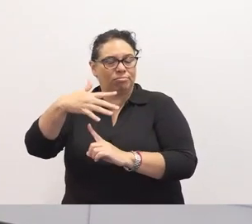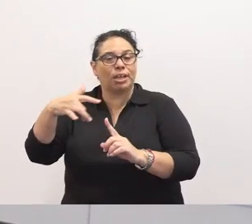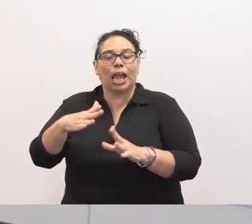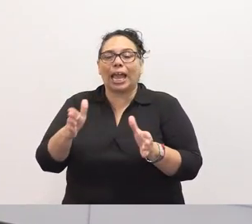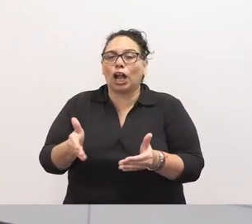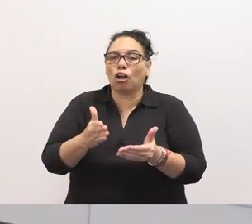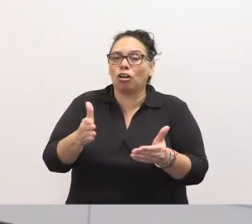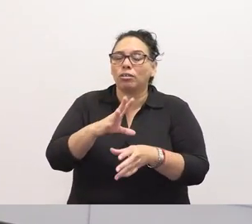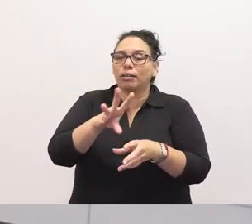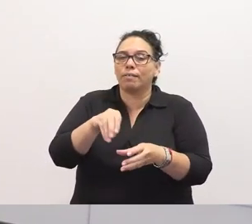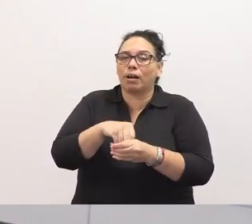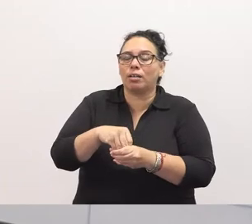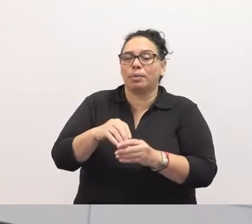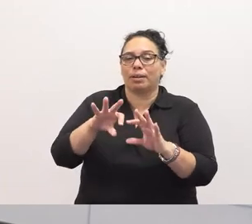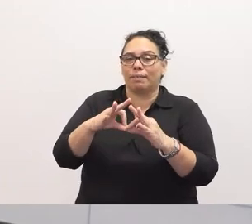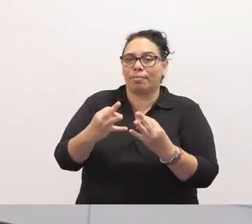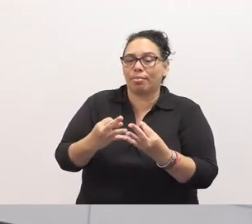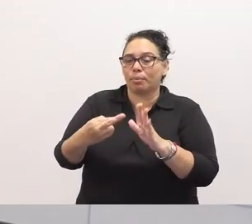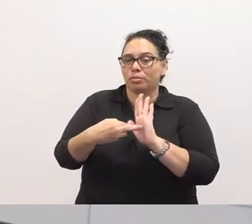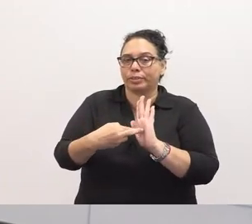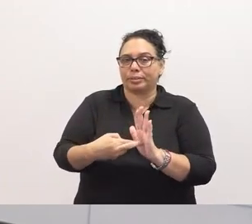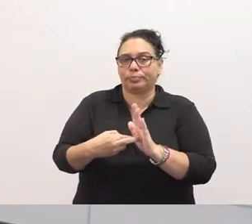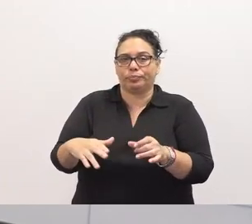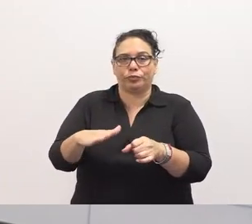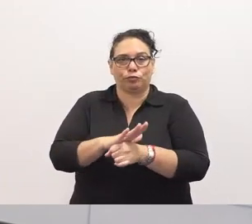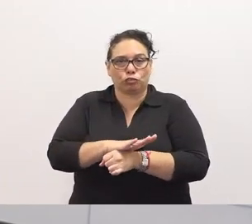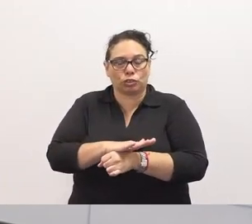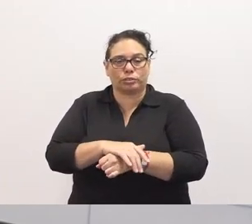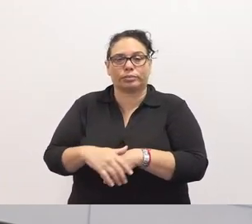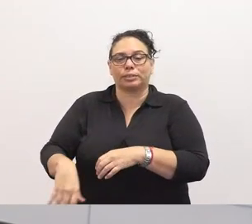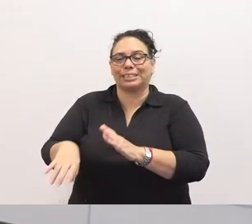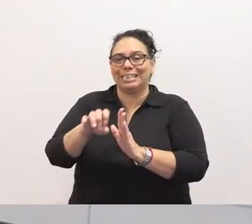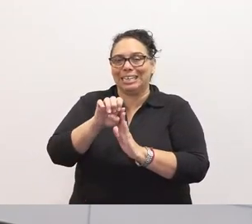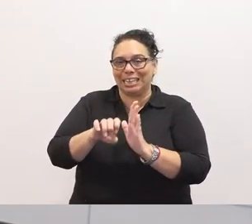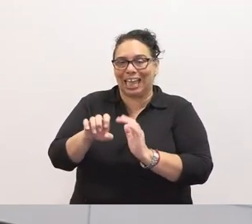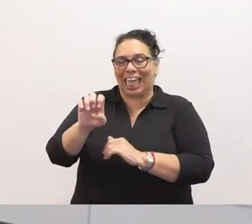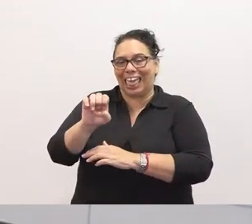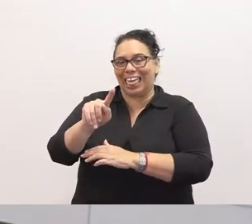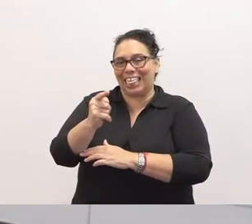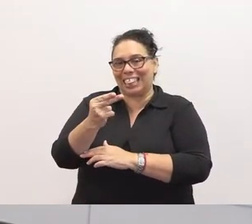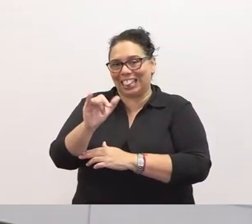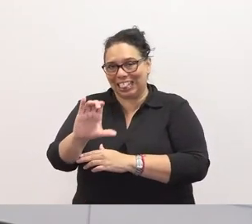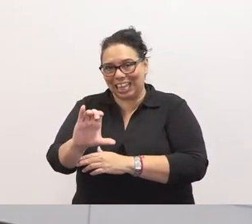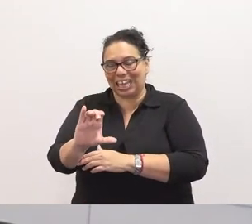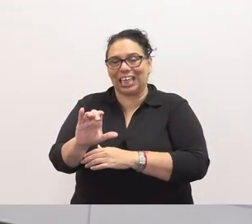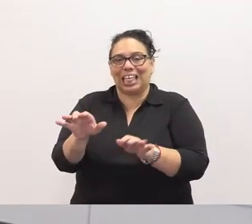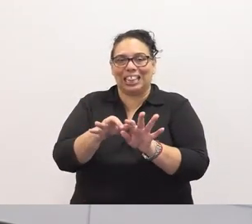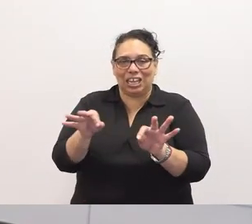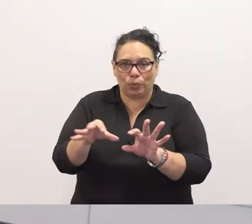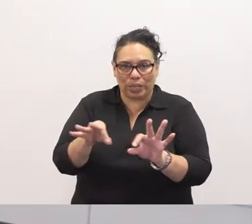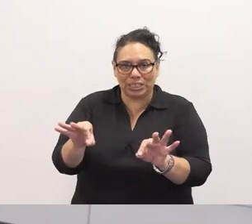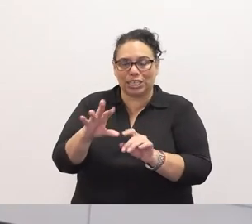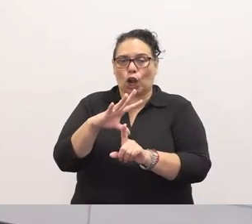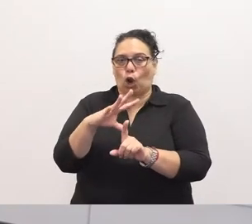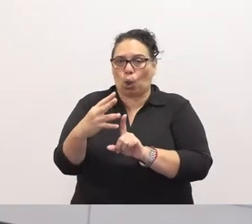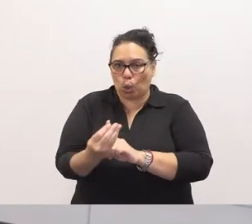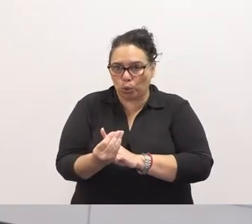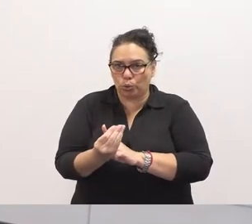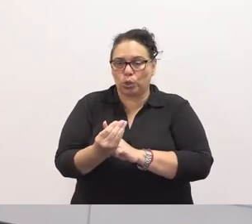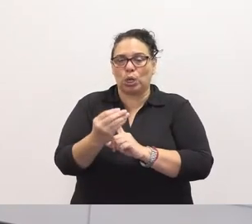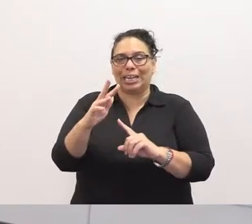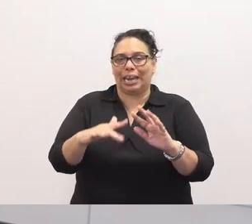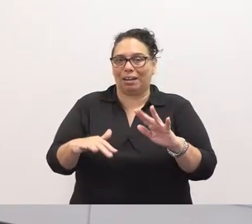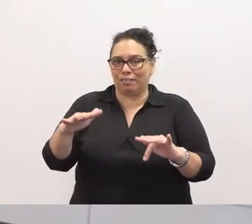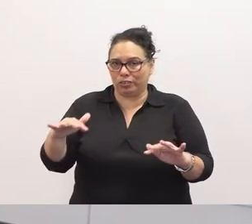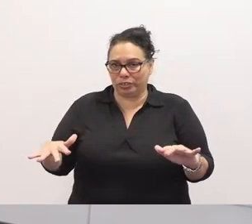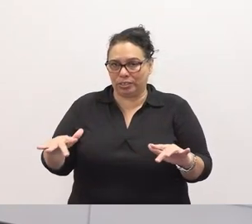encouraging involvement of families representing the full ethnic, linguistic, and cultural diversity of our community, to name a